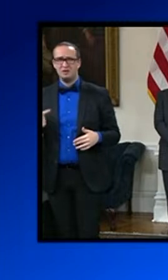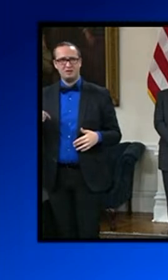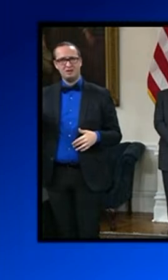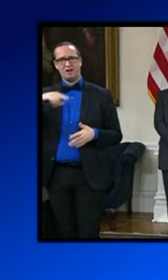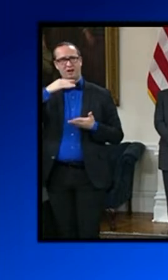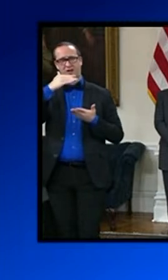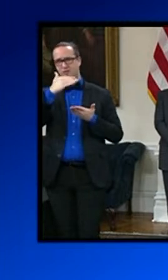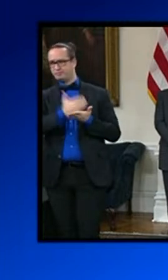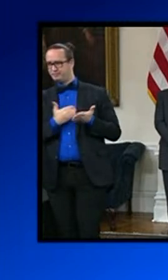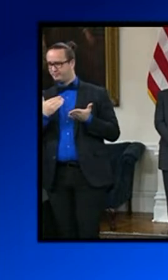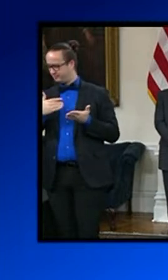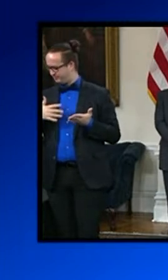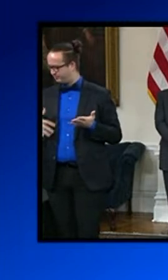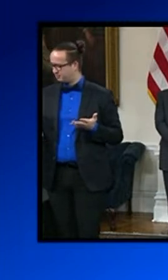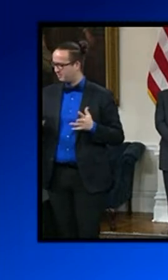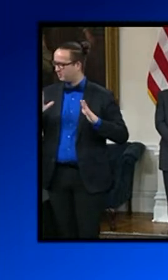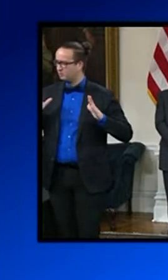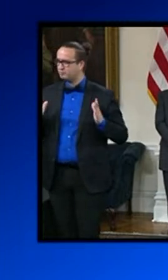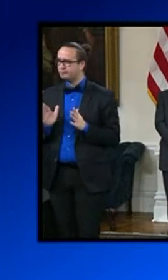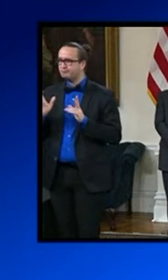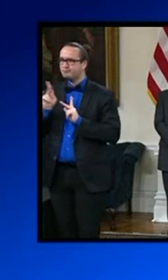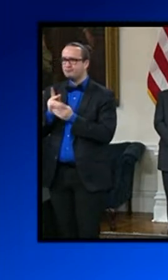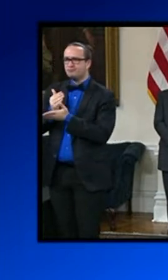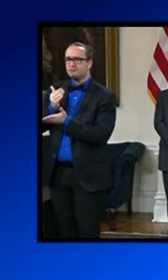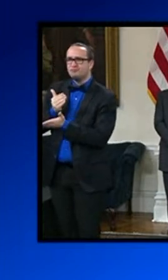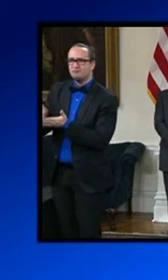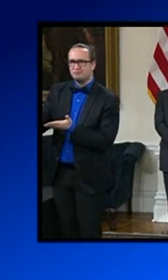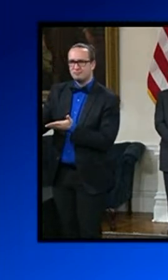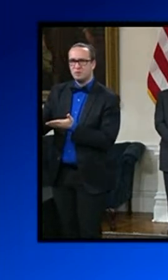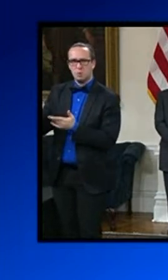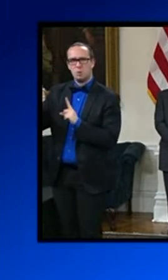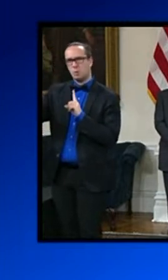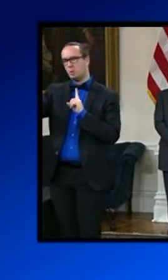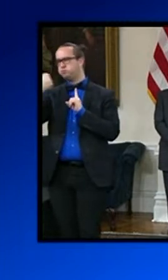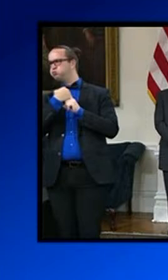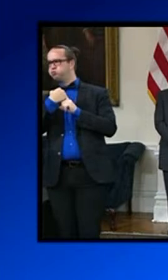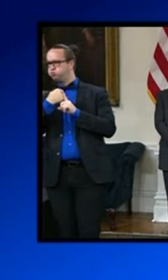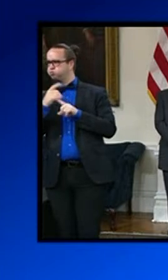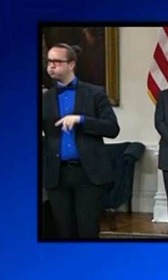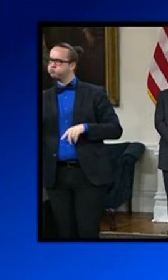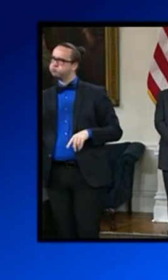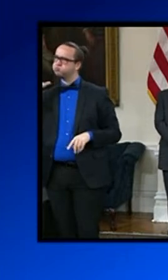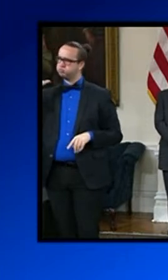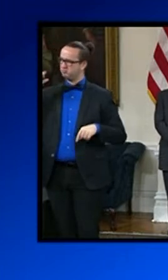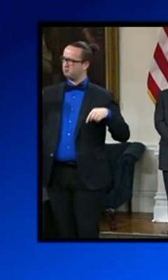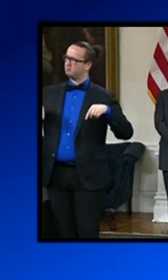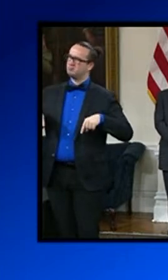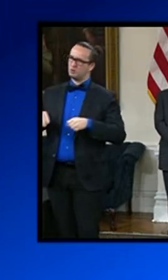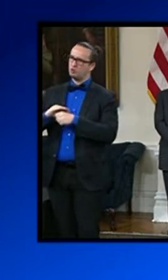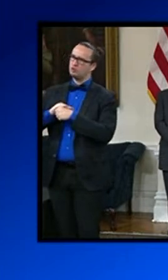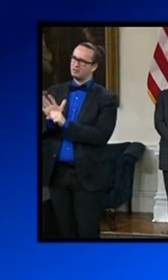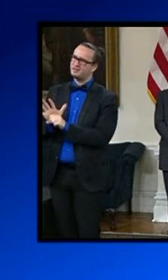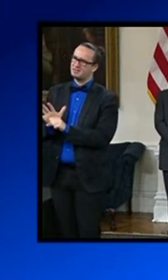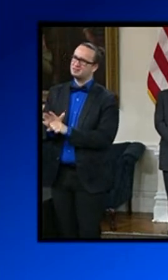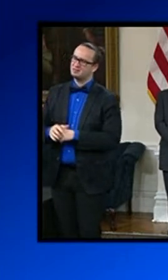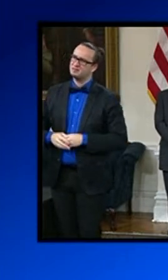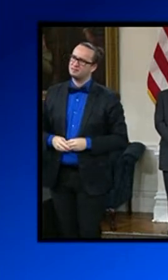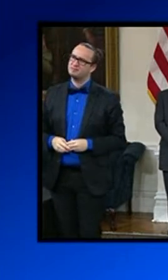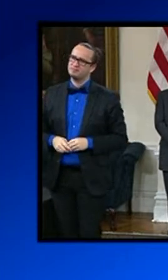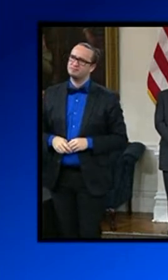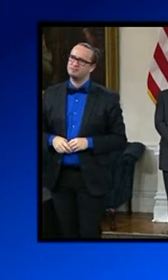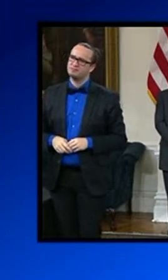by the COVID-19 pandemic. She went on to cite several numbers from the Maryland State Health Department